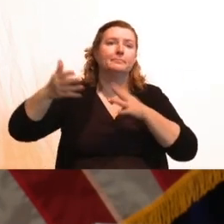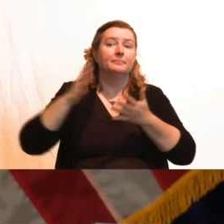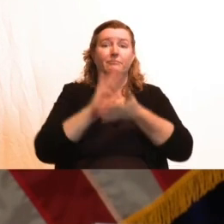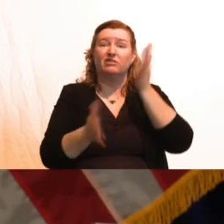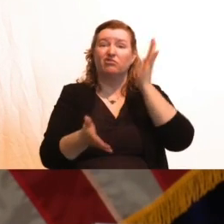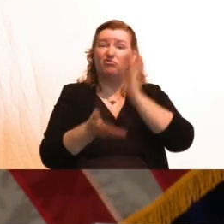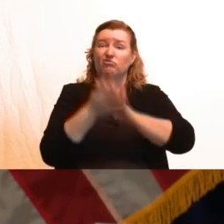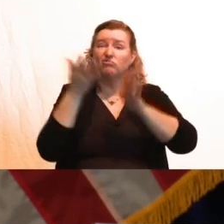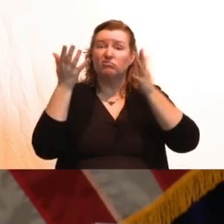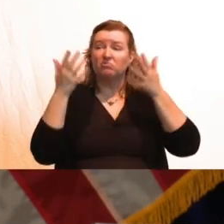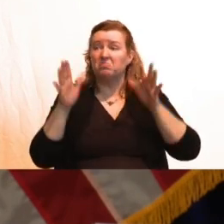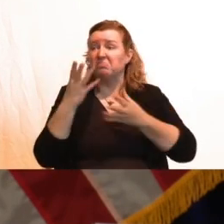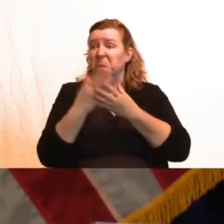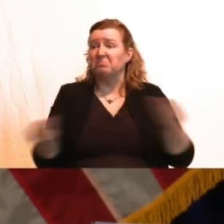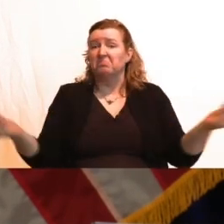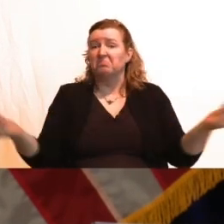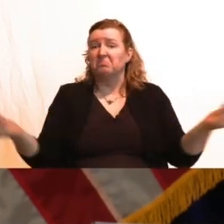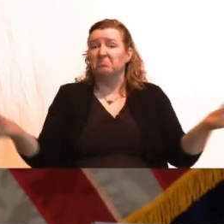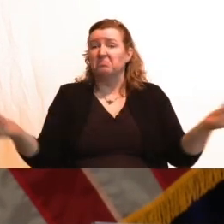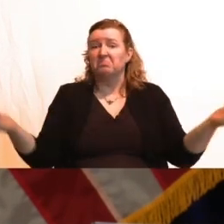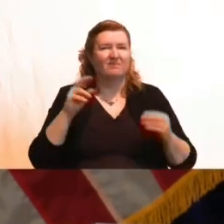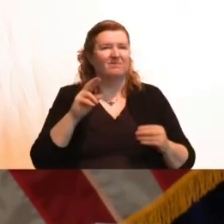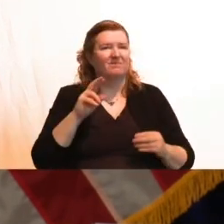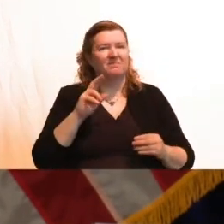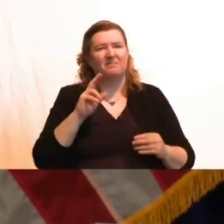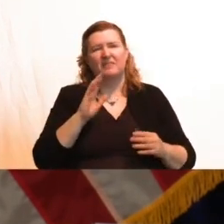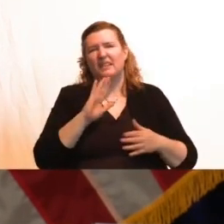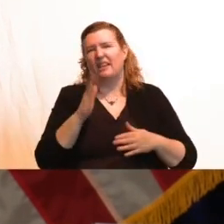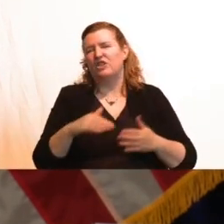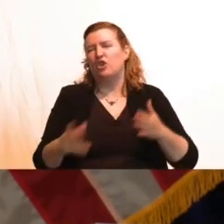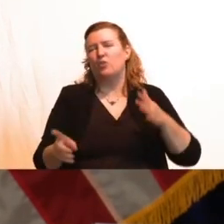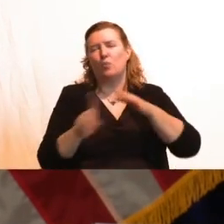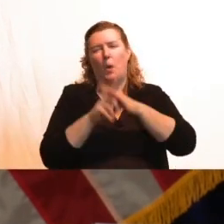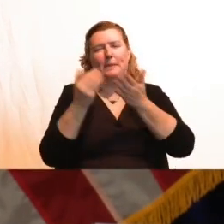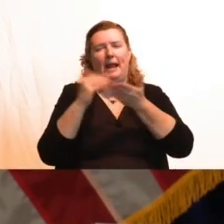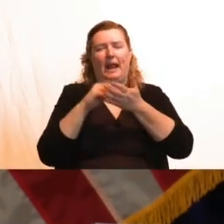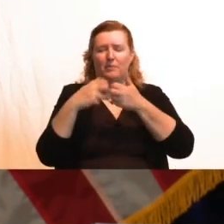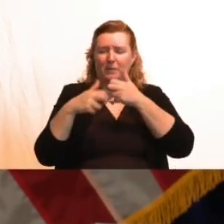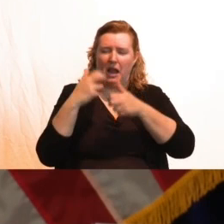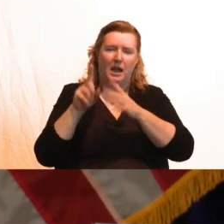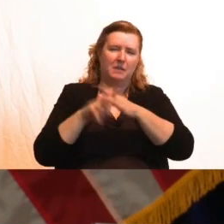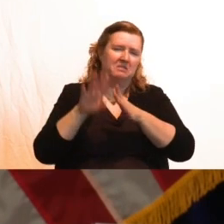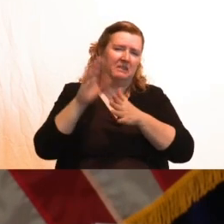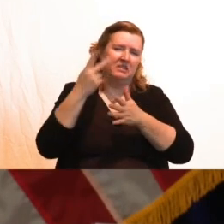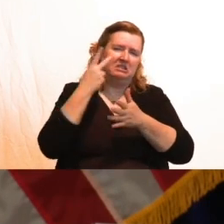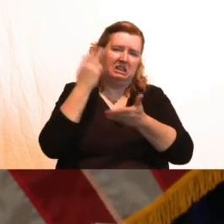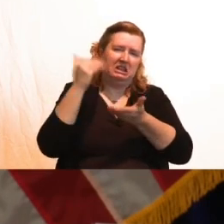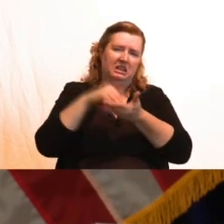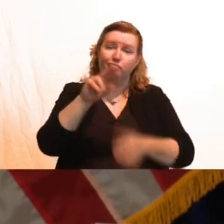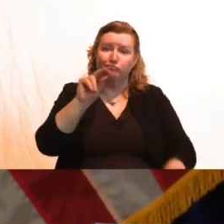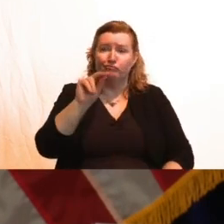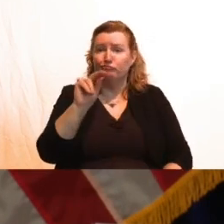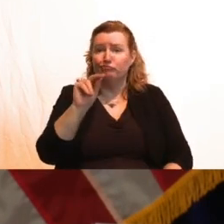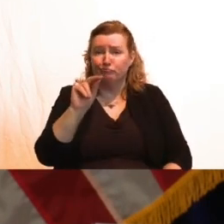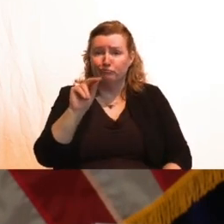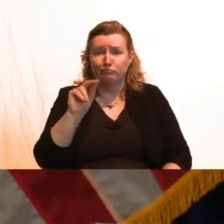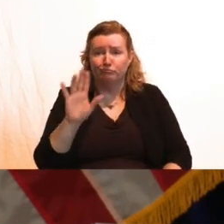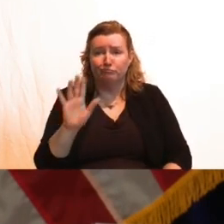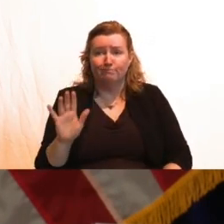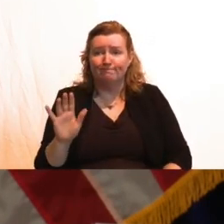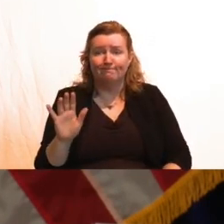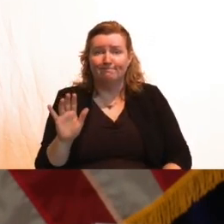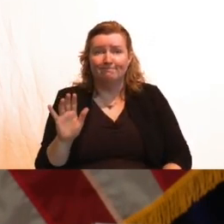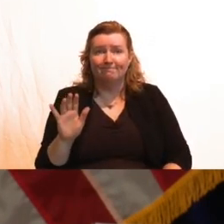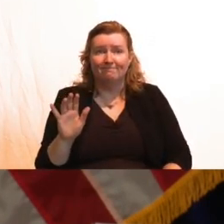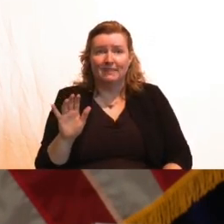road. While we have 5% of the cases that we did from just a couple of months ago, you know, we're still seeing 1,000 cases